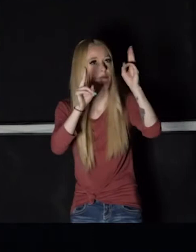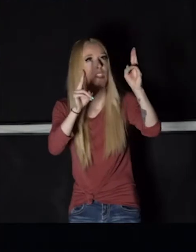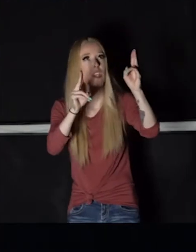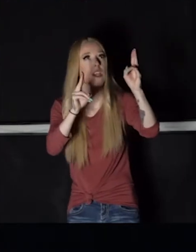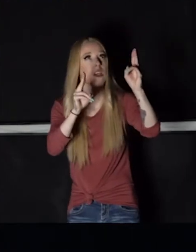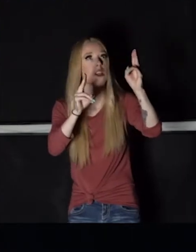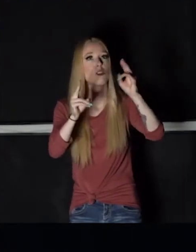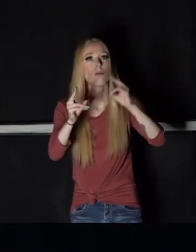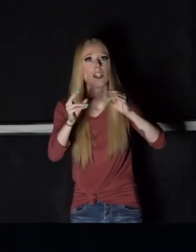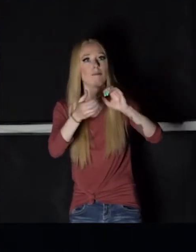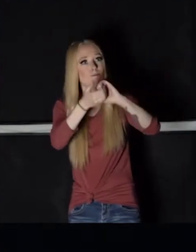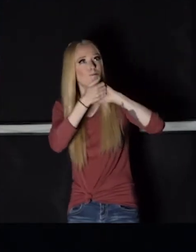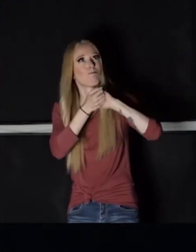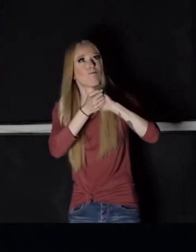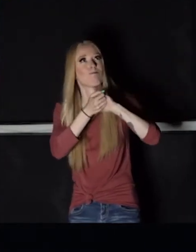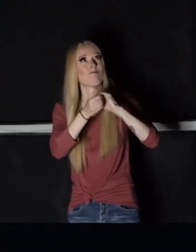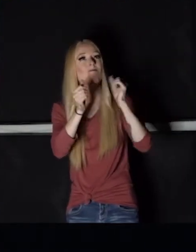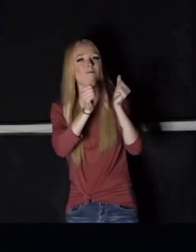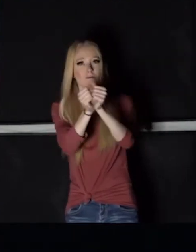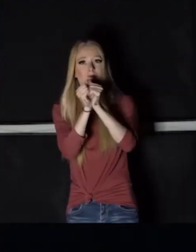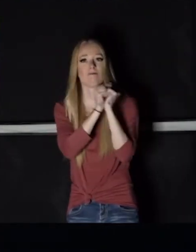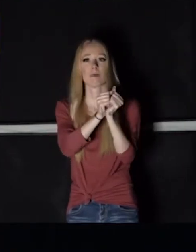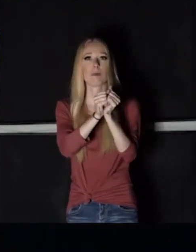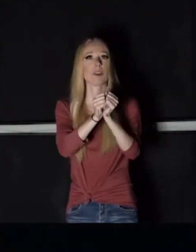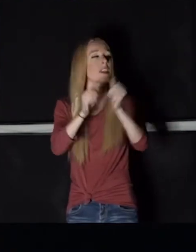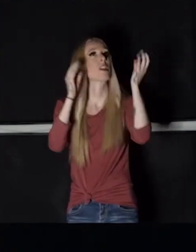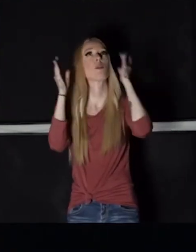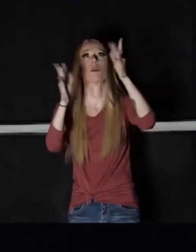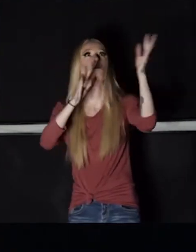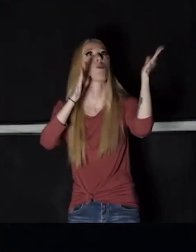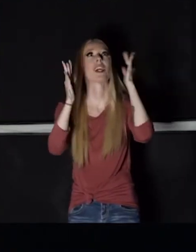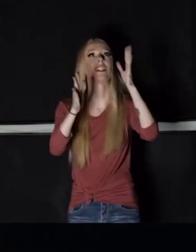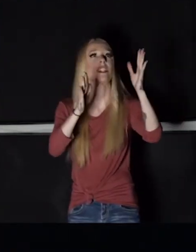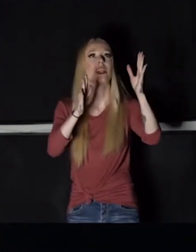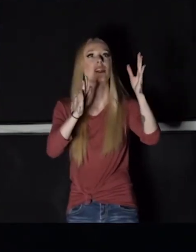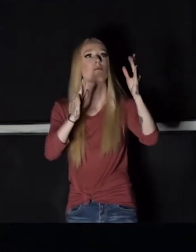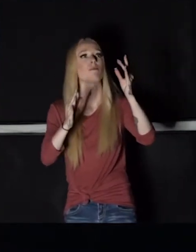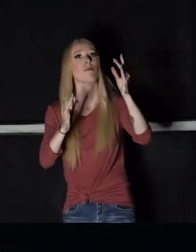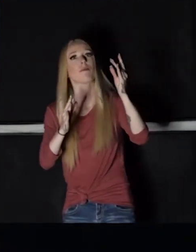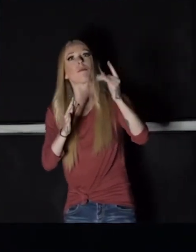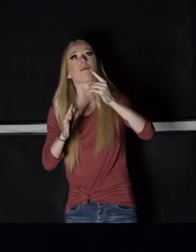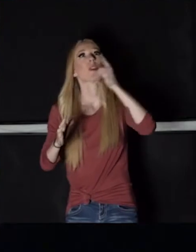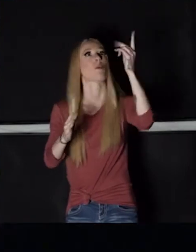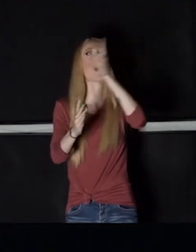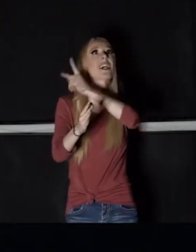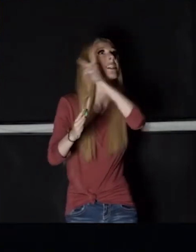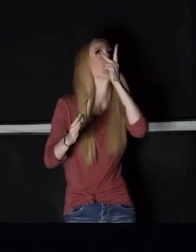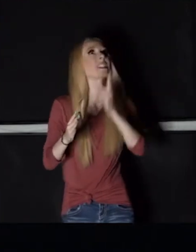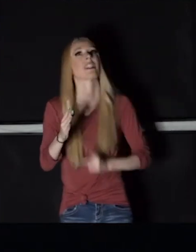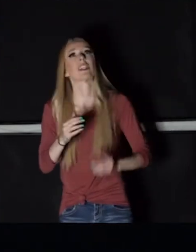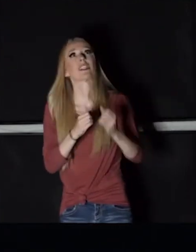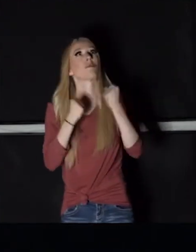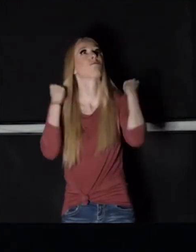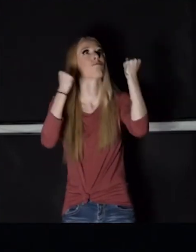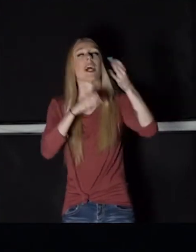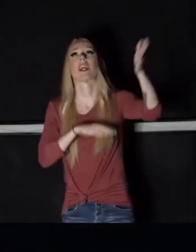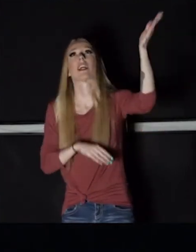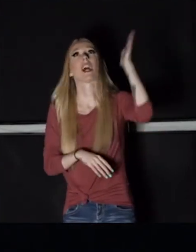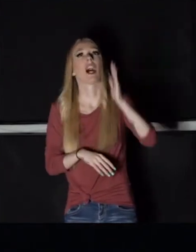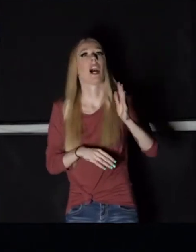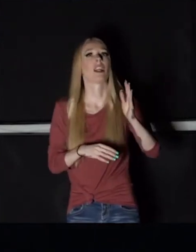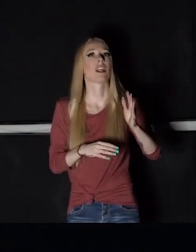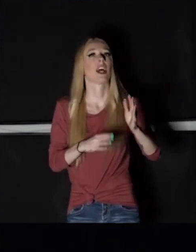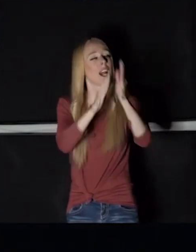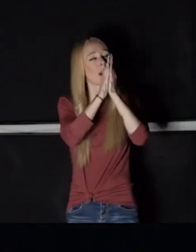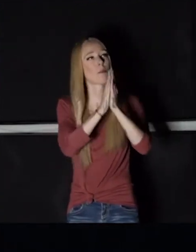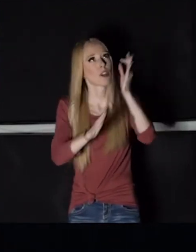be part of Better Together with them, Lord, to be praising a single kingdom-minded God. And Lord, I just pray for